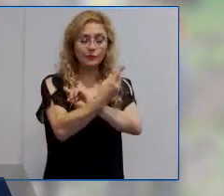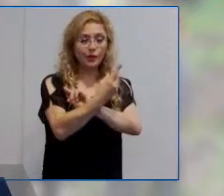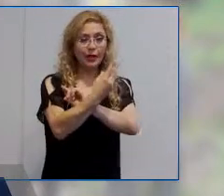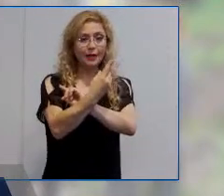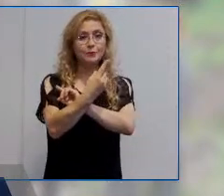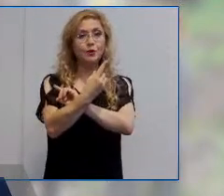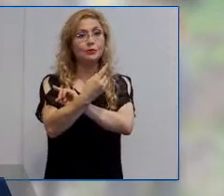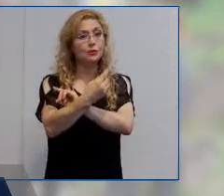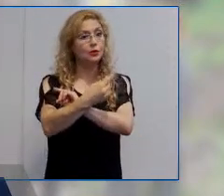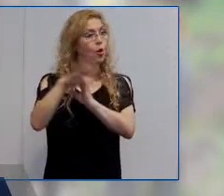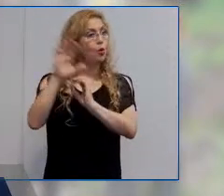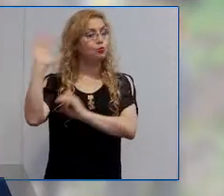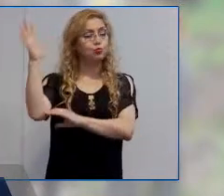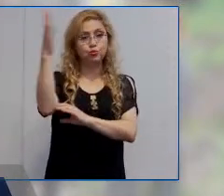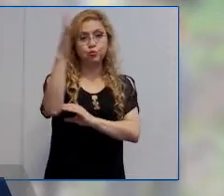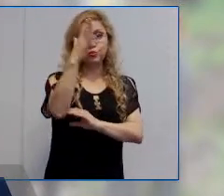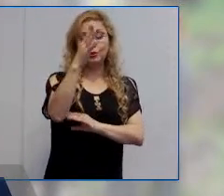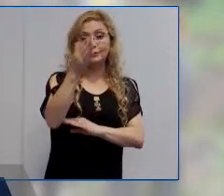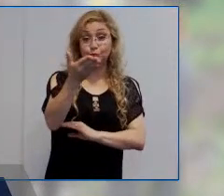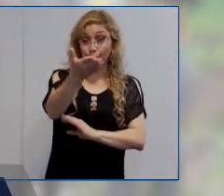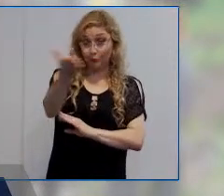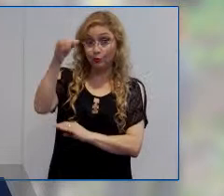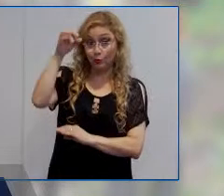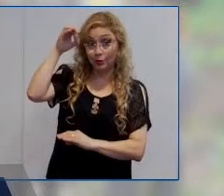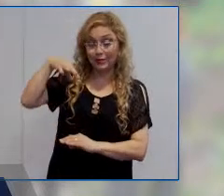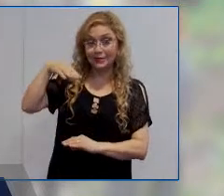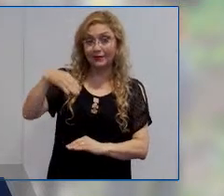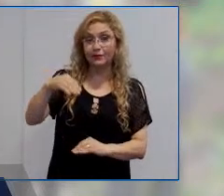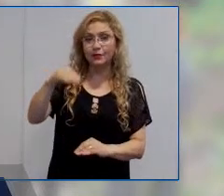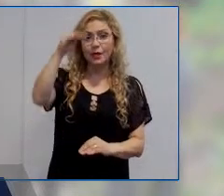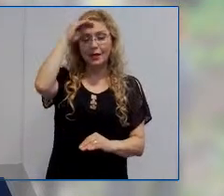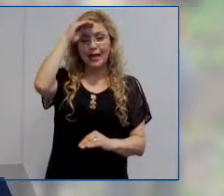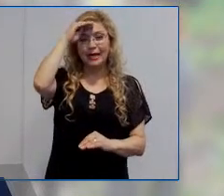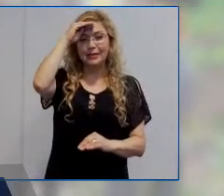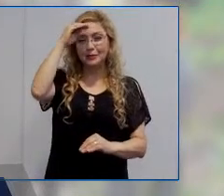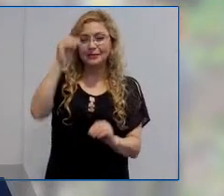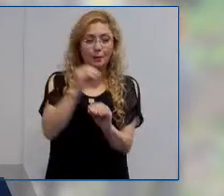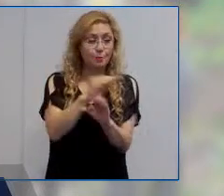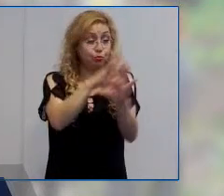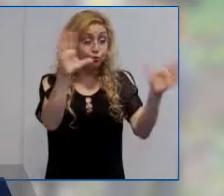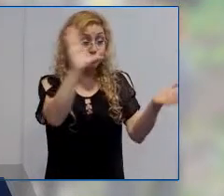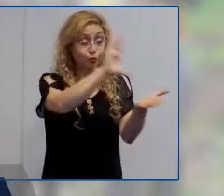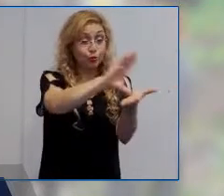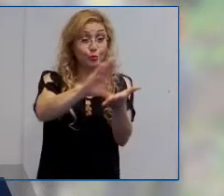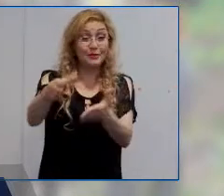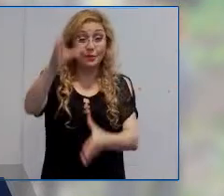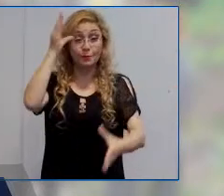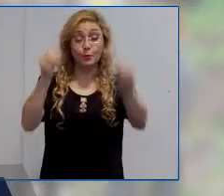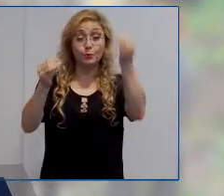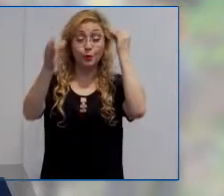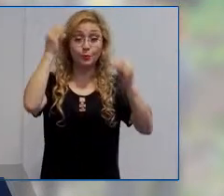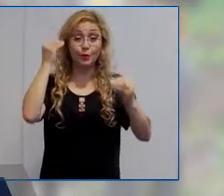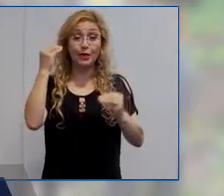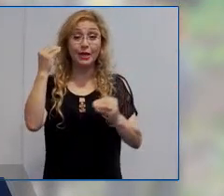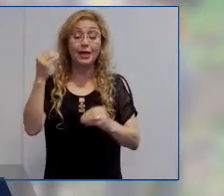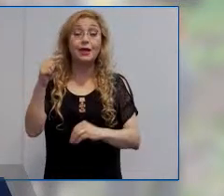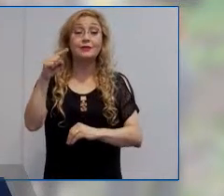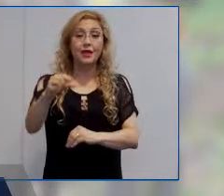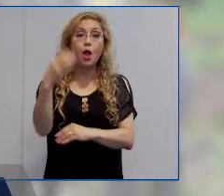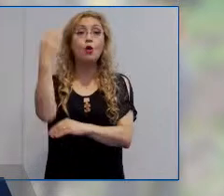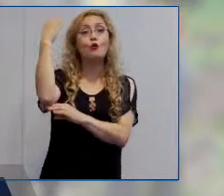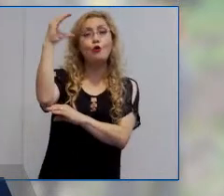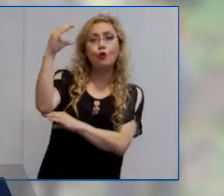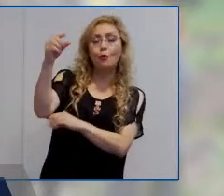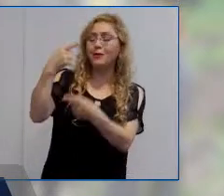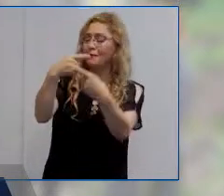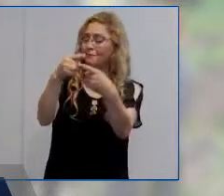change. You know this better than me. We've learned from the experience in many of your countries, Costa Rica, Colombia, what